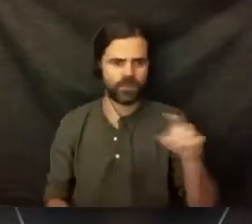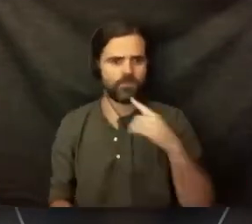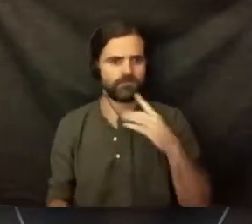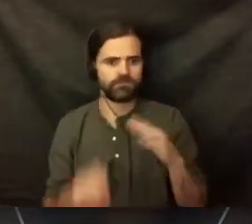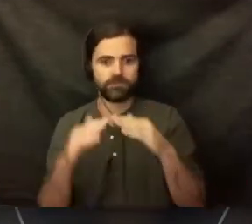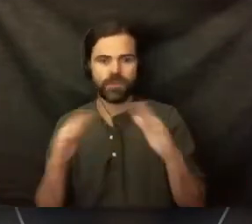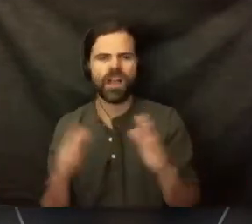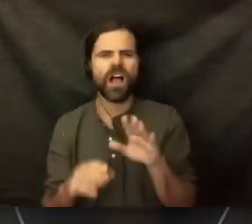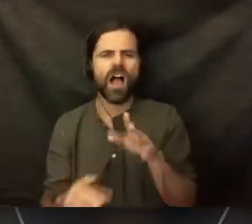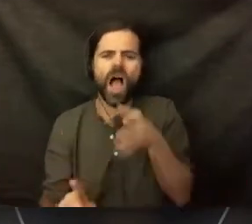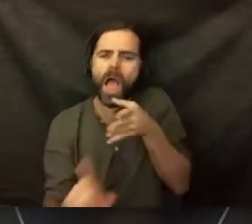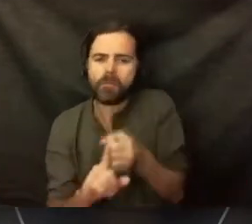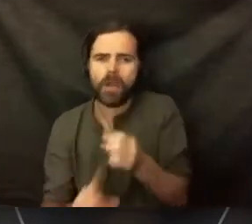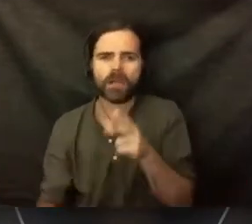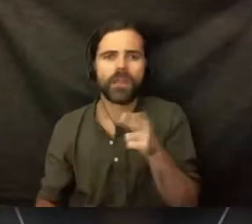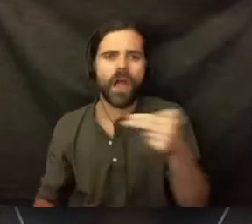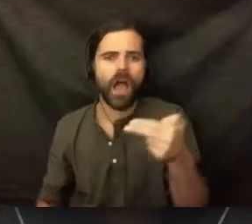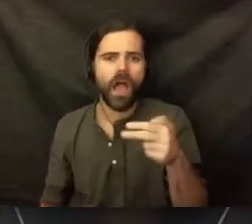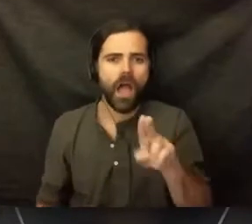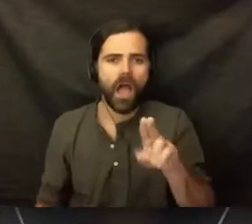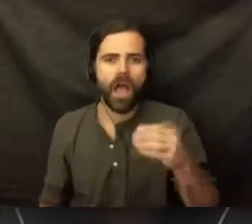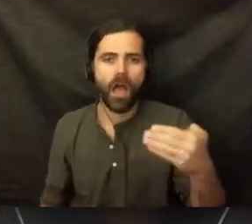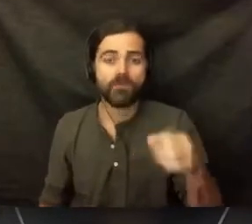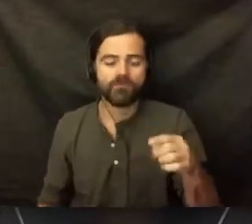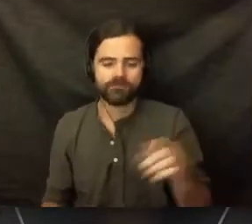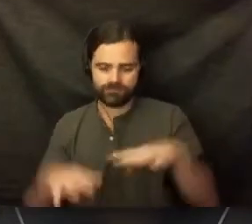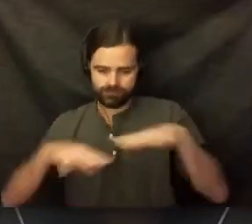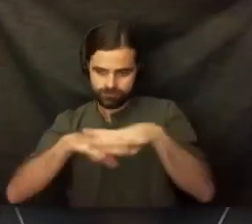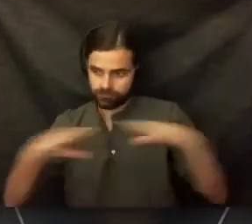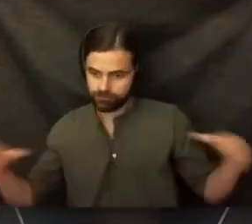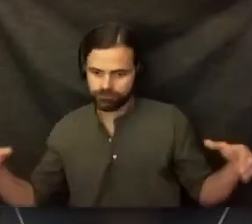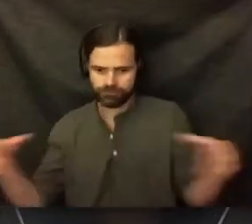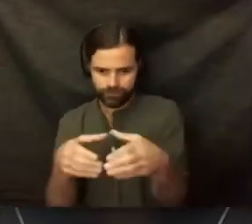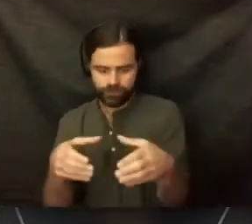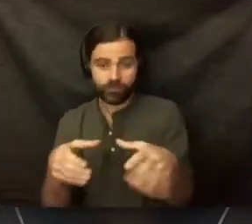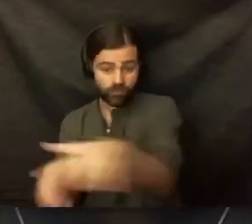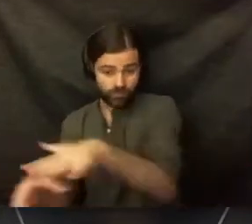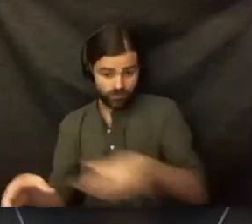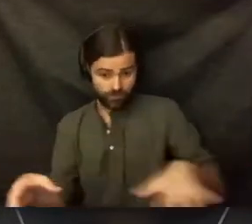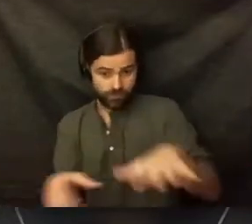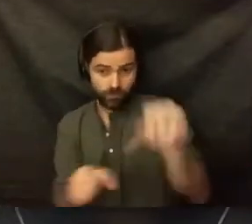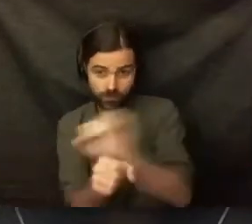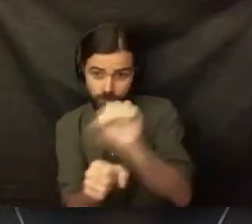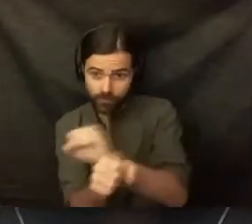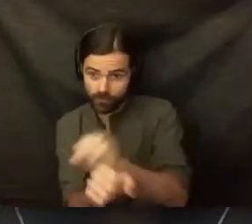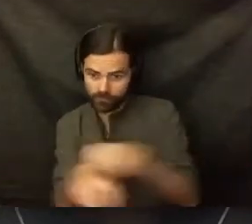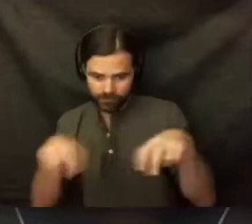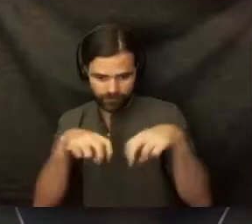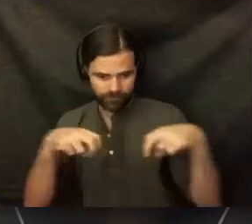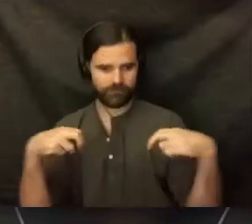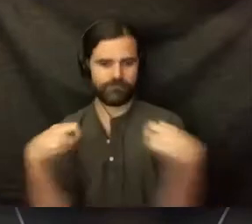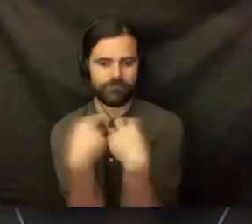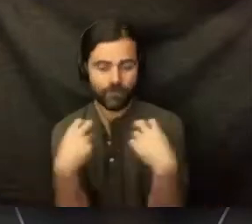Impact Hub, an international network of locally founded and operated co-working spaces focused on building entrepreneurial communities